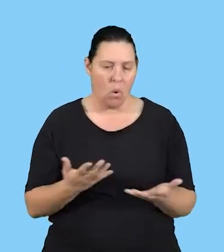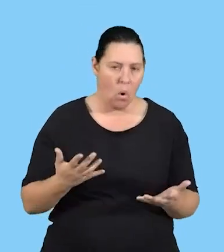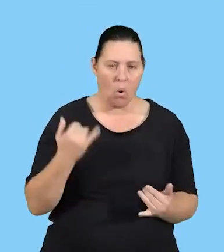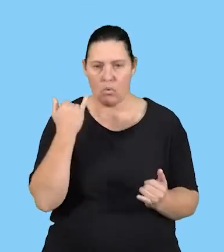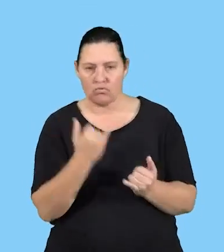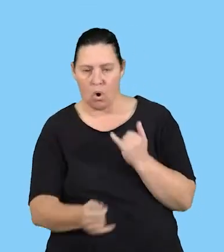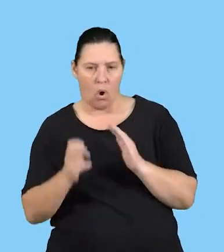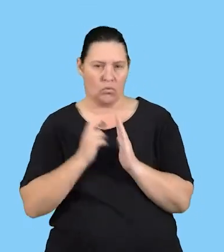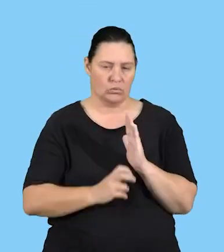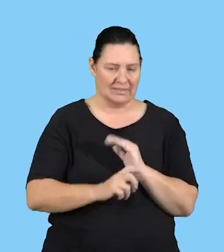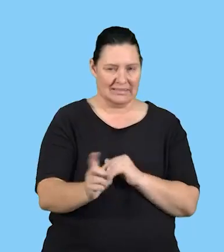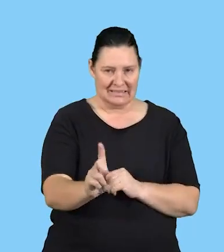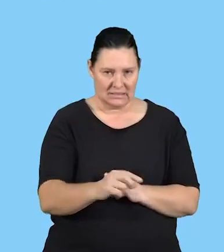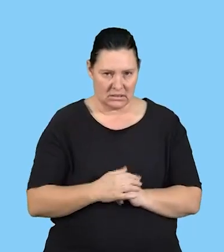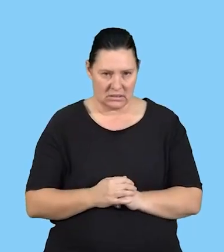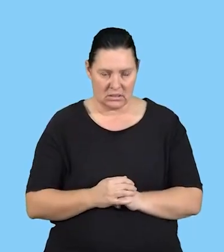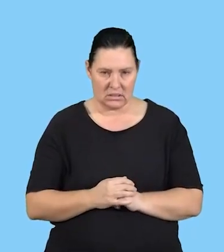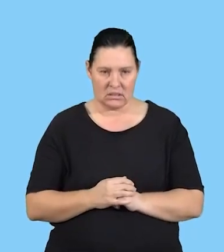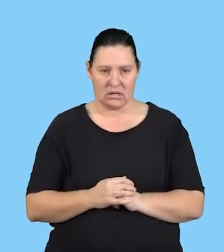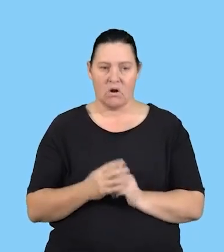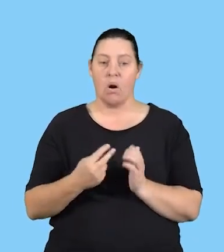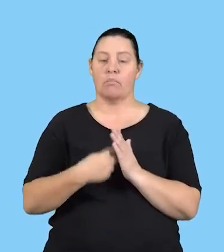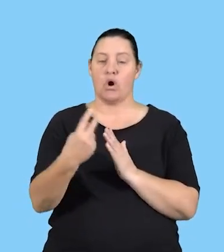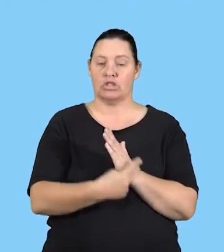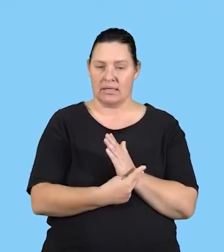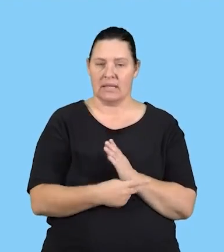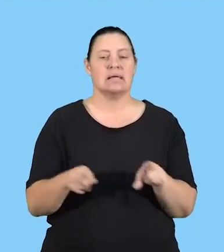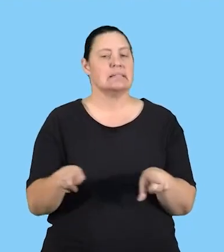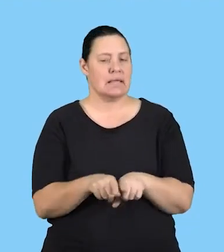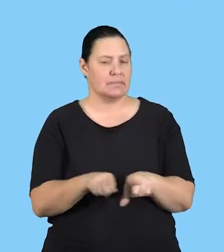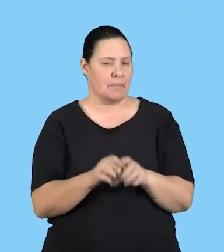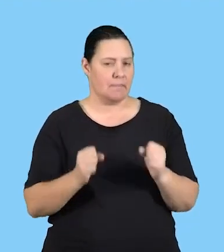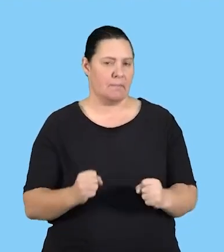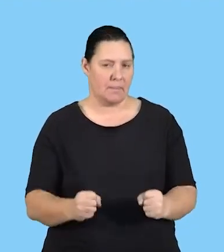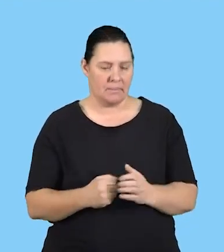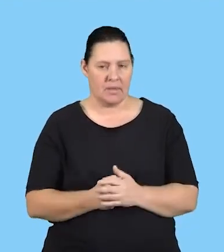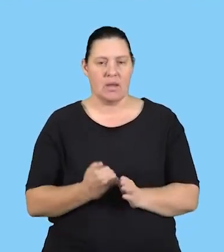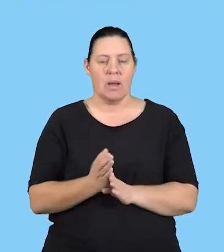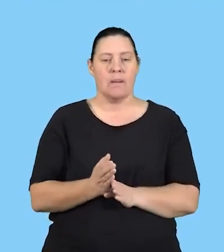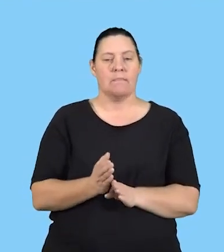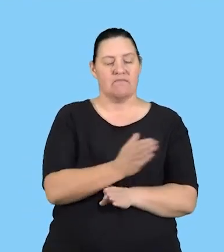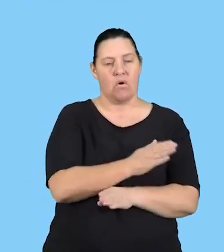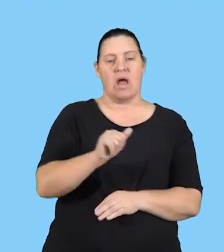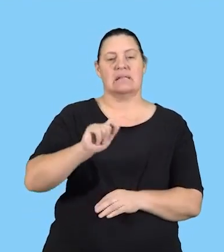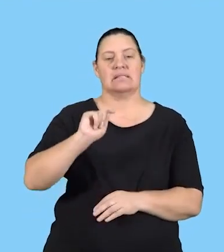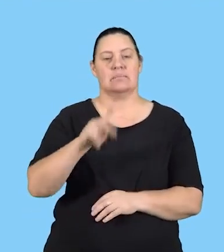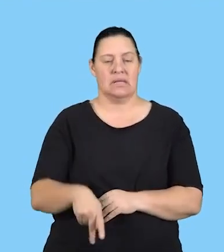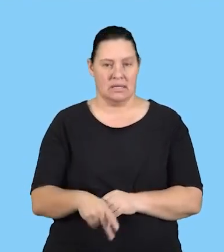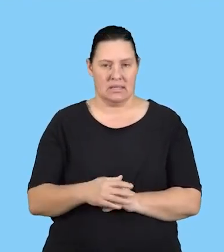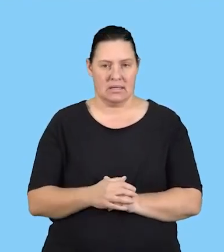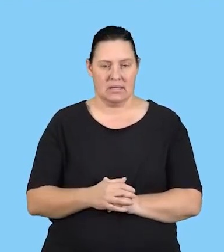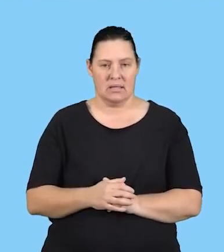incorrect rules. Coming to the project, same applies, colleagues. With the previous ATP, it was